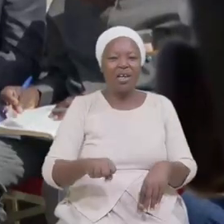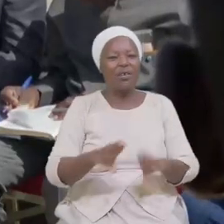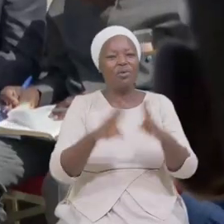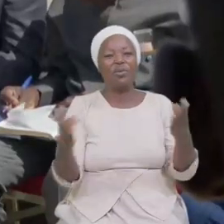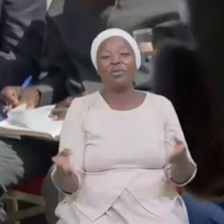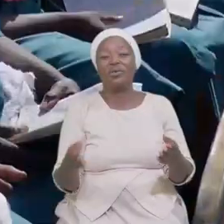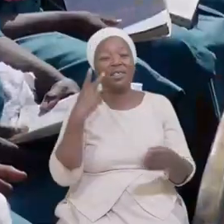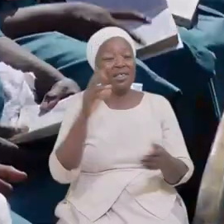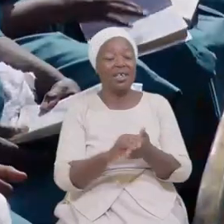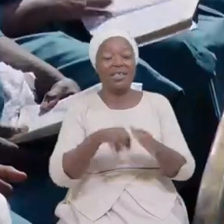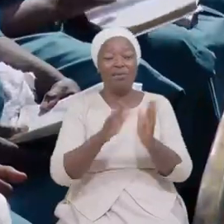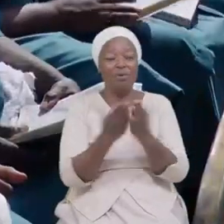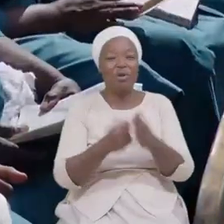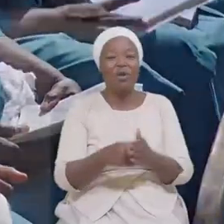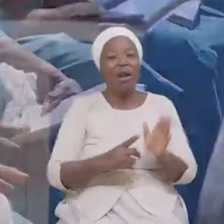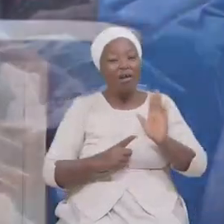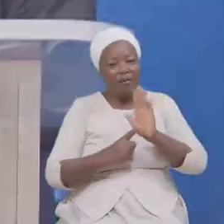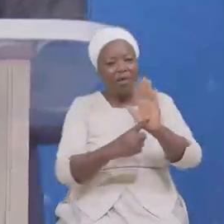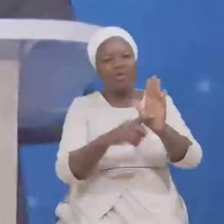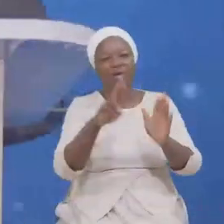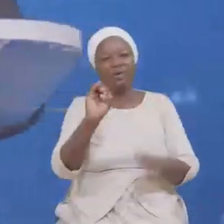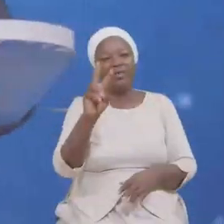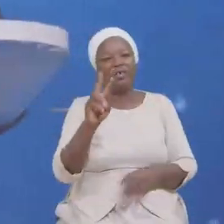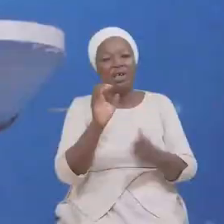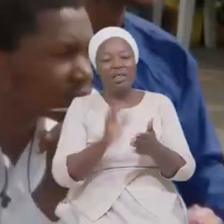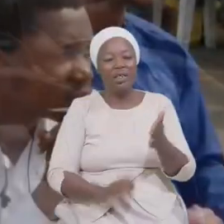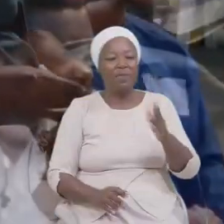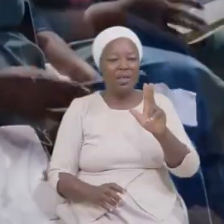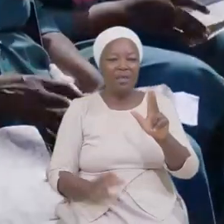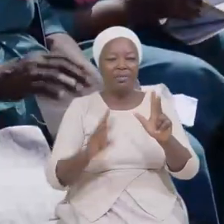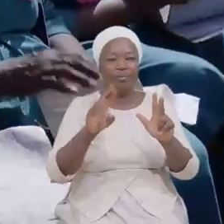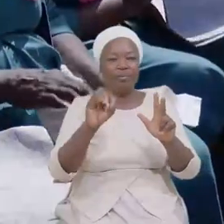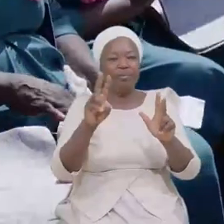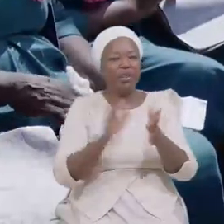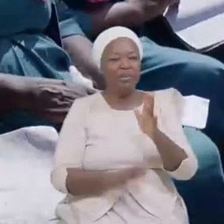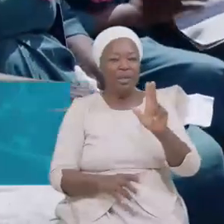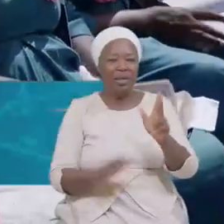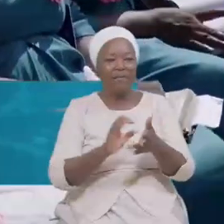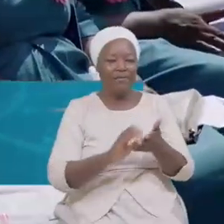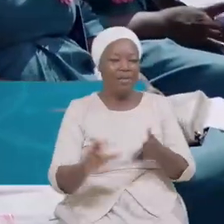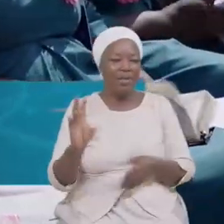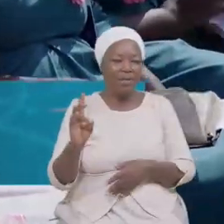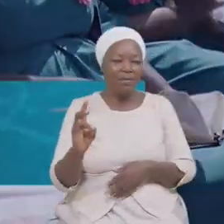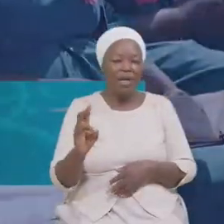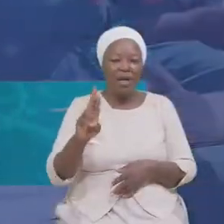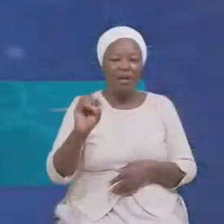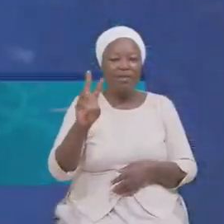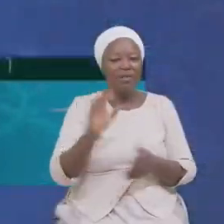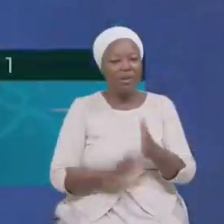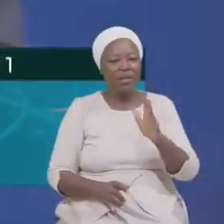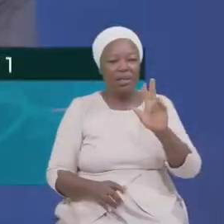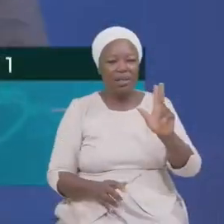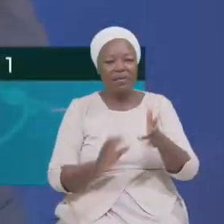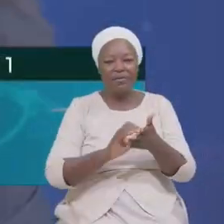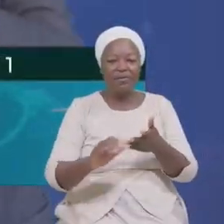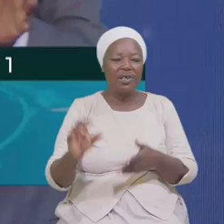in Revelation chapter 3. Revelation chapter 3, we're looking at verse 7. In Revelation chapter 3, reading from